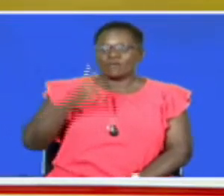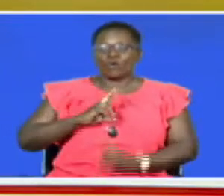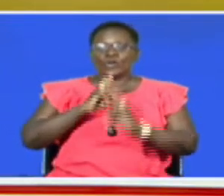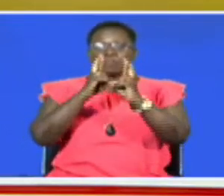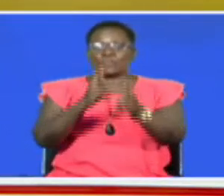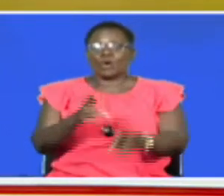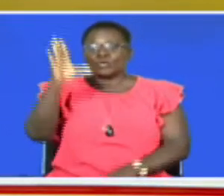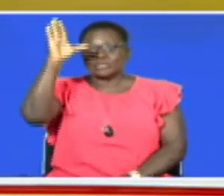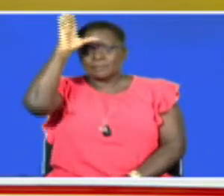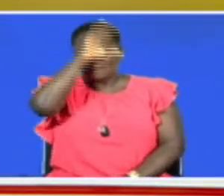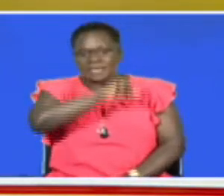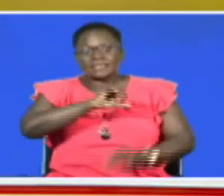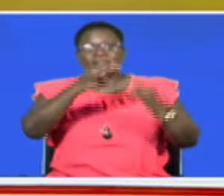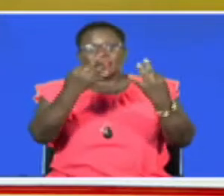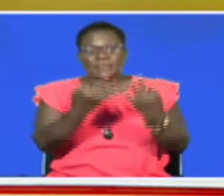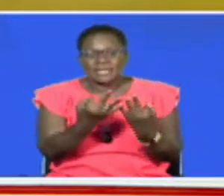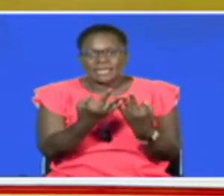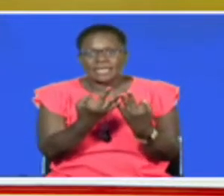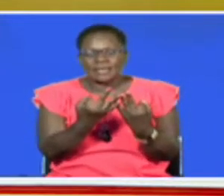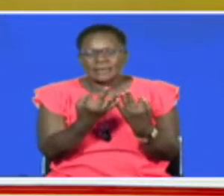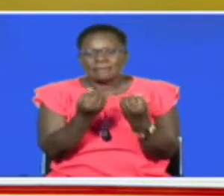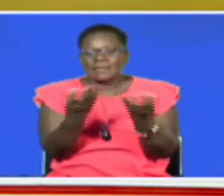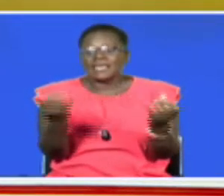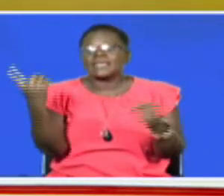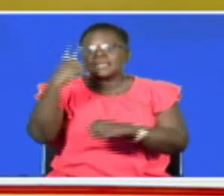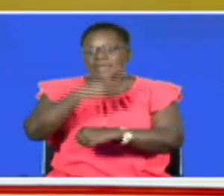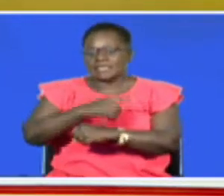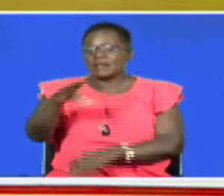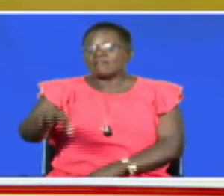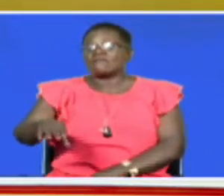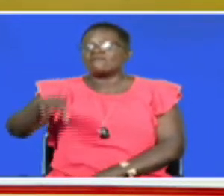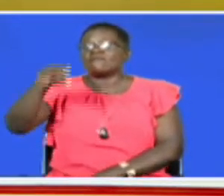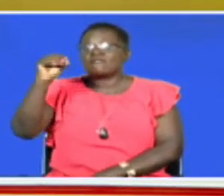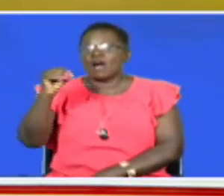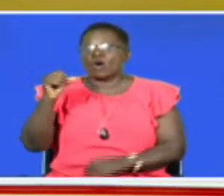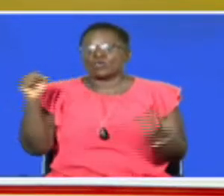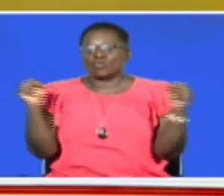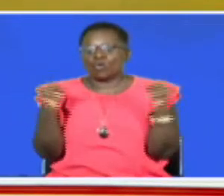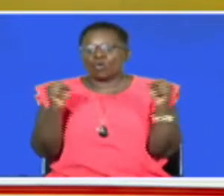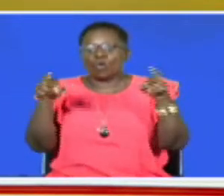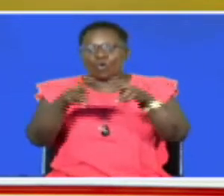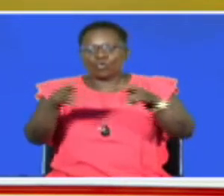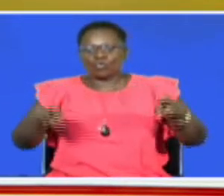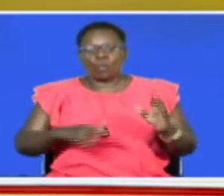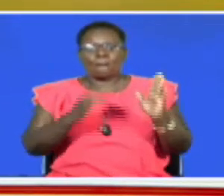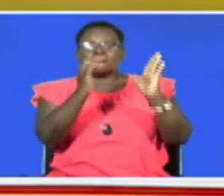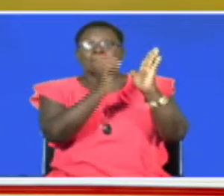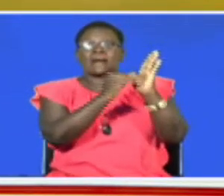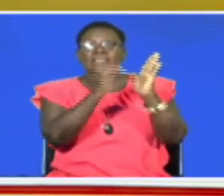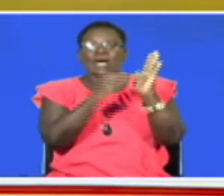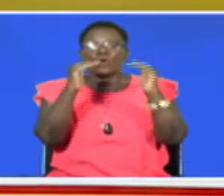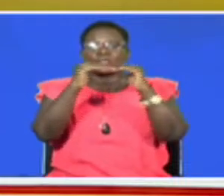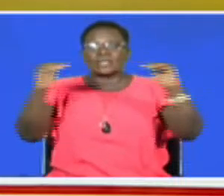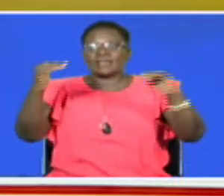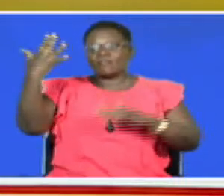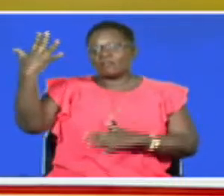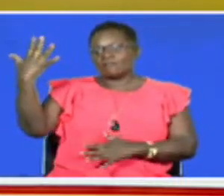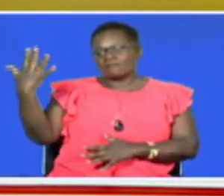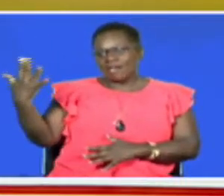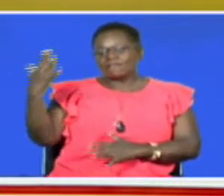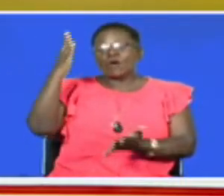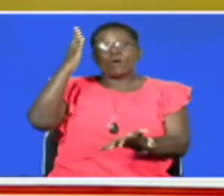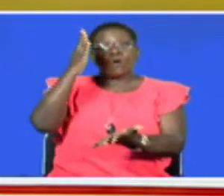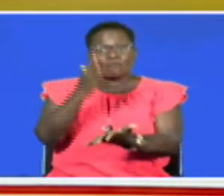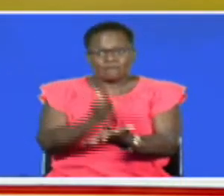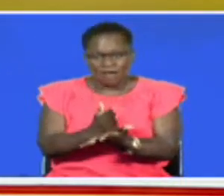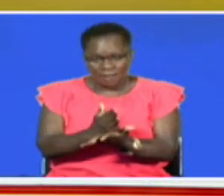ameripotiwa kutoweka na familia yake kwa siku kadhaa, umepatikana katika chumba cha maiti cha Machakos Level 5.